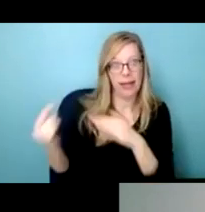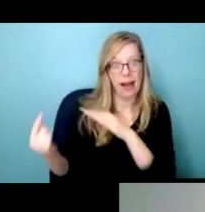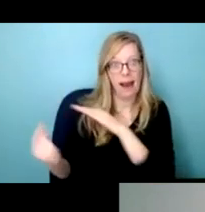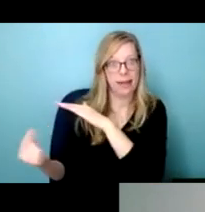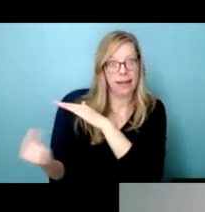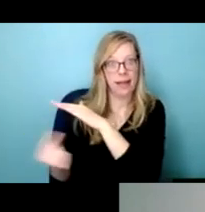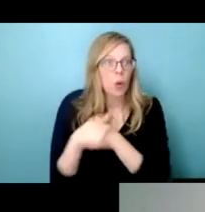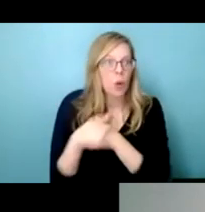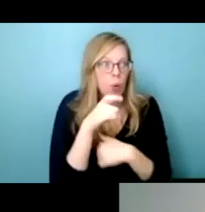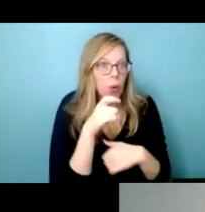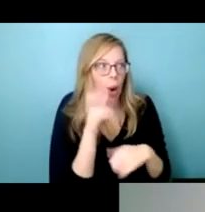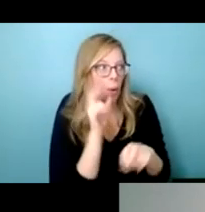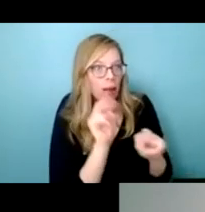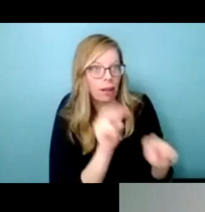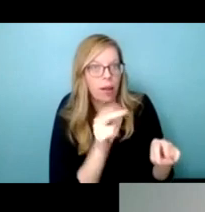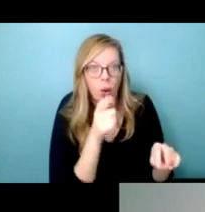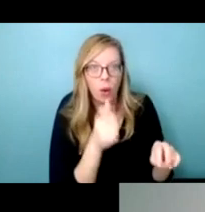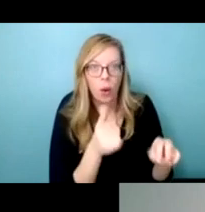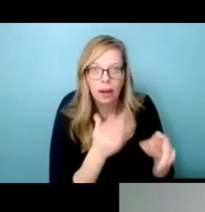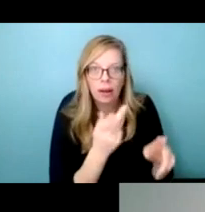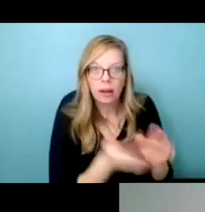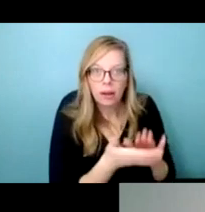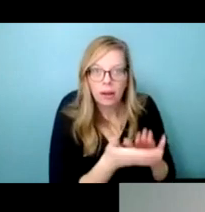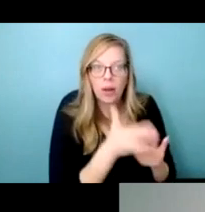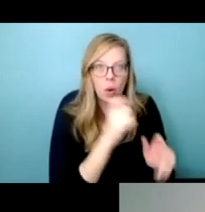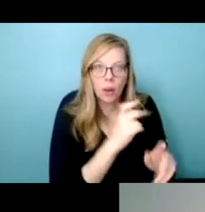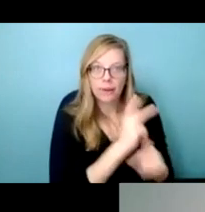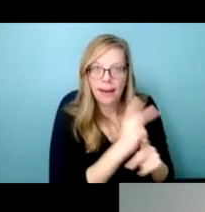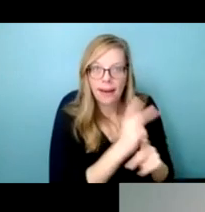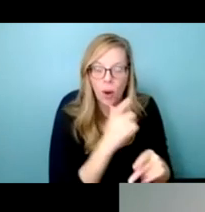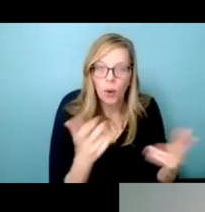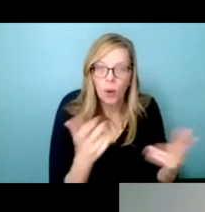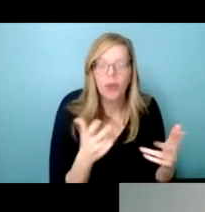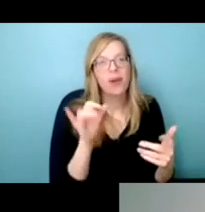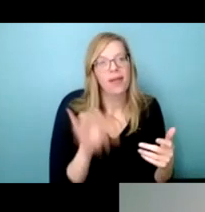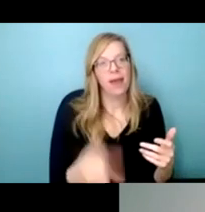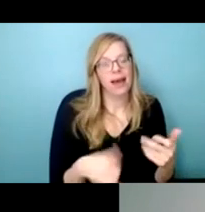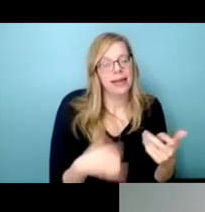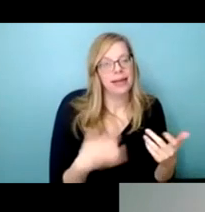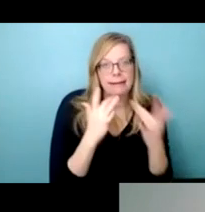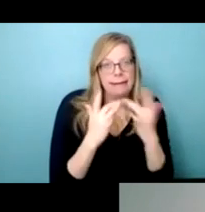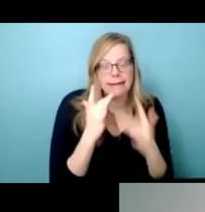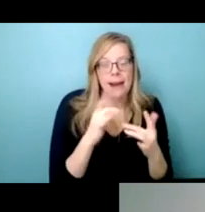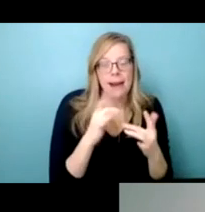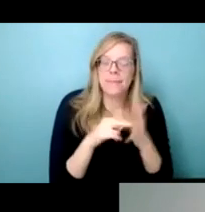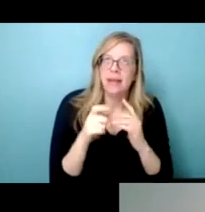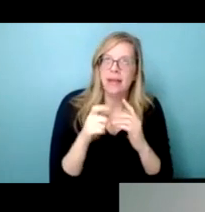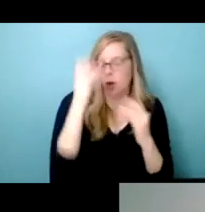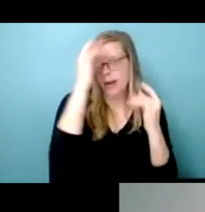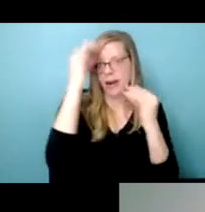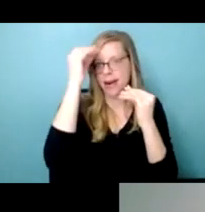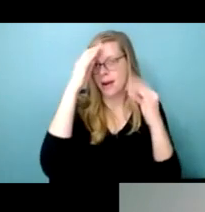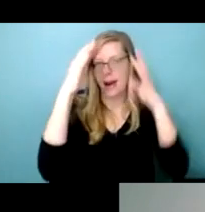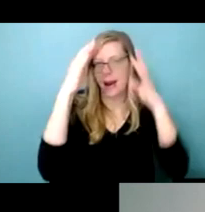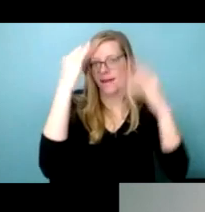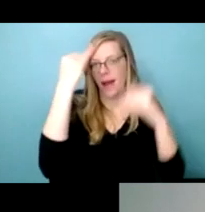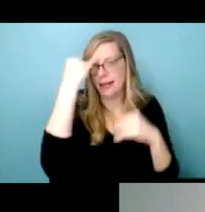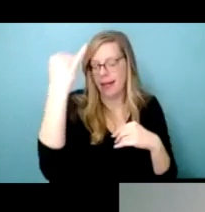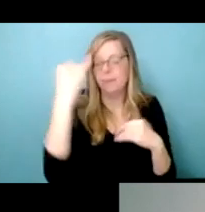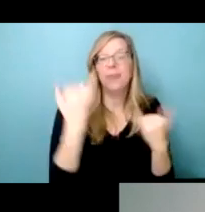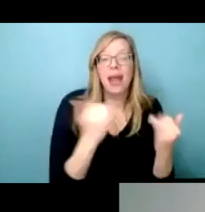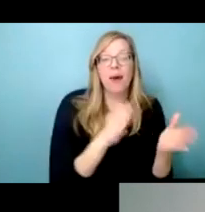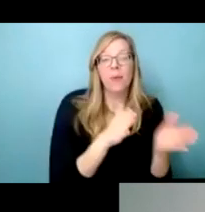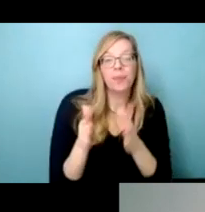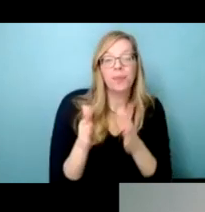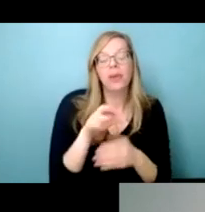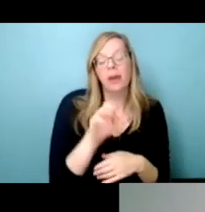commendable, honestly, as well. So thank you for doing that. So Michael, I'm going to turn to you because Fearless RTW